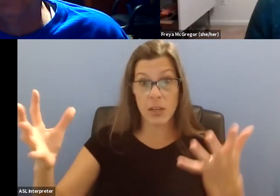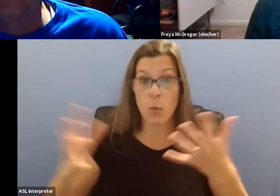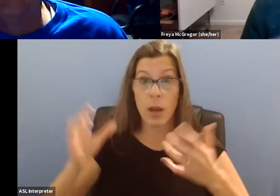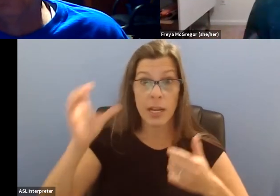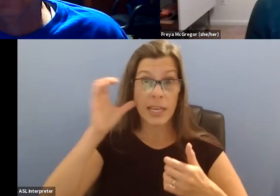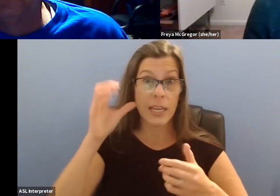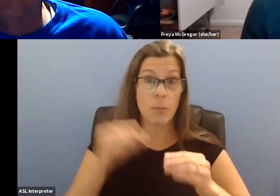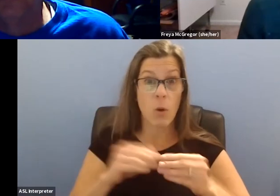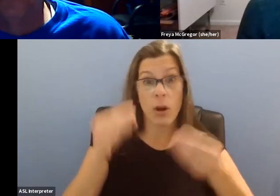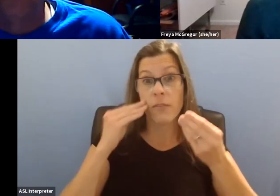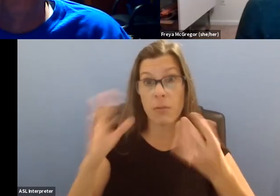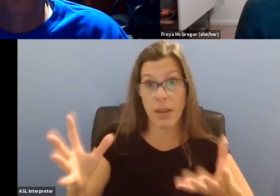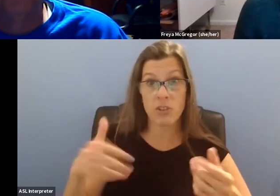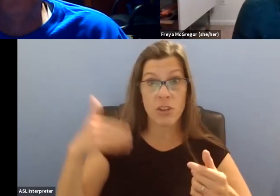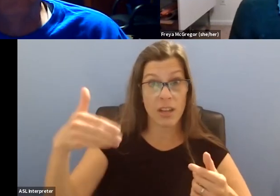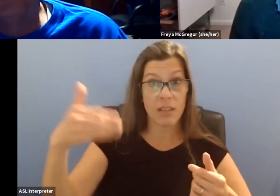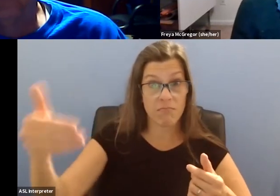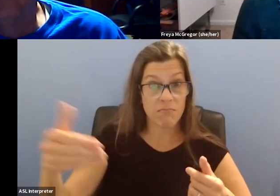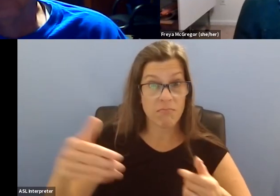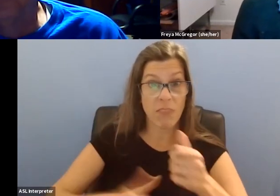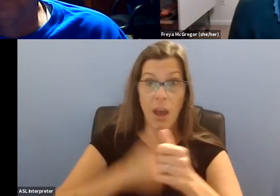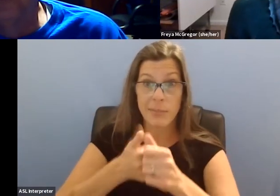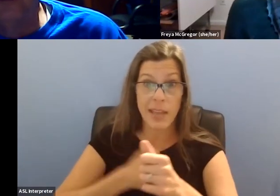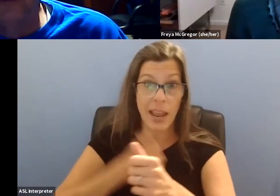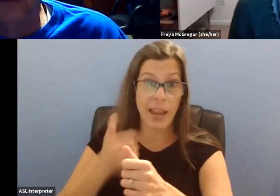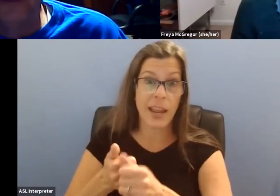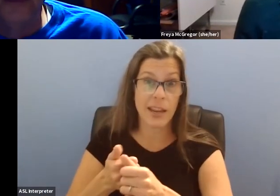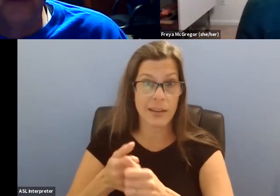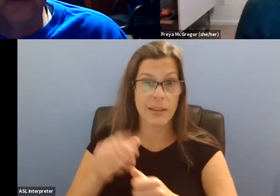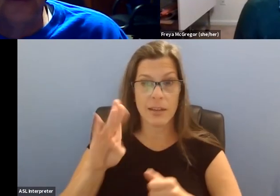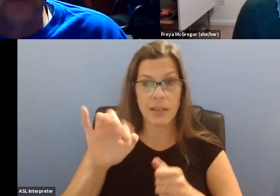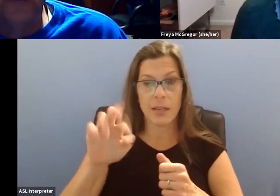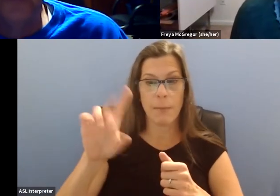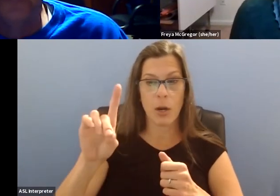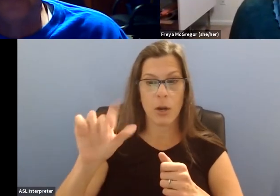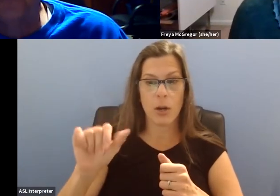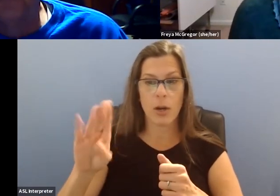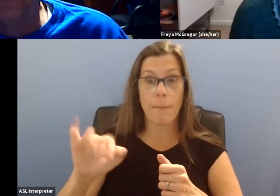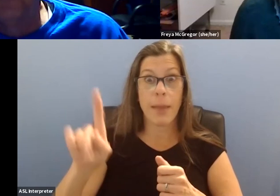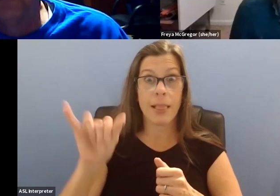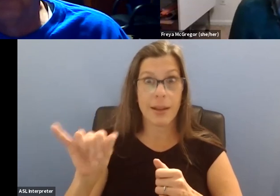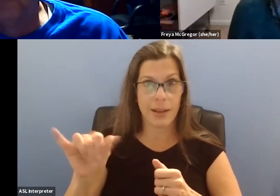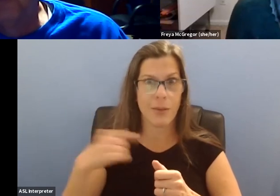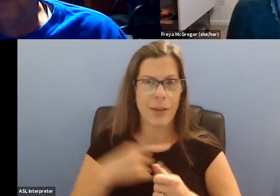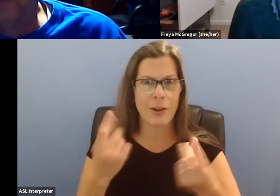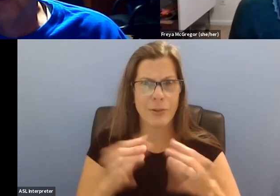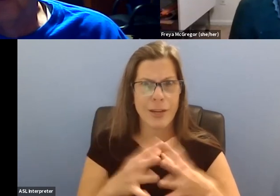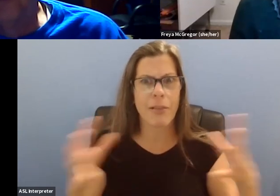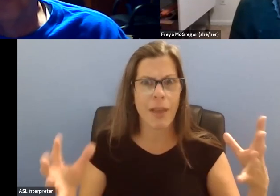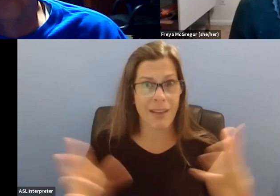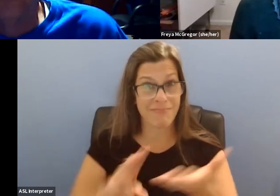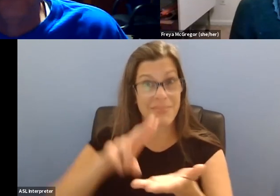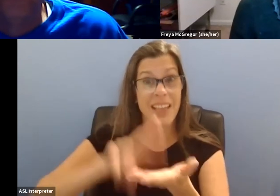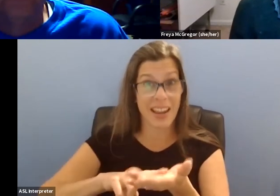sort of stuff and anything else that we're doing at BirdAbility, because we're doing a lot, um, please sign up for our newsletter. It's only monthly, um,